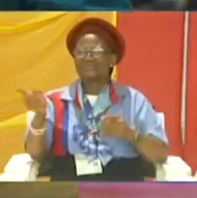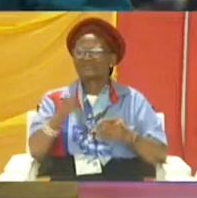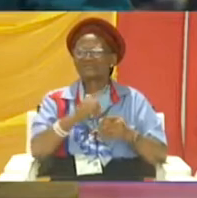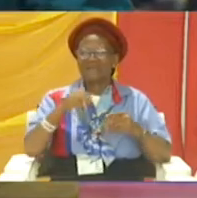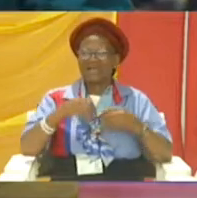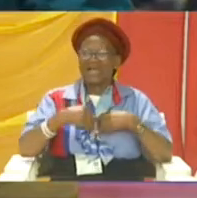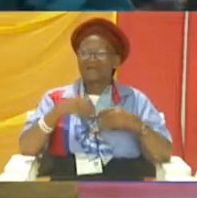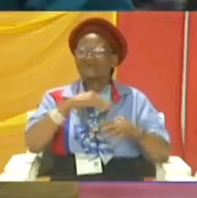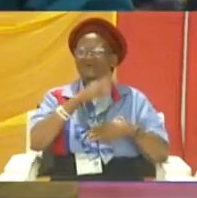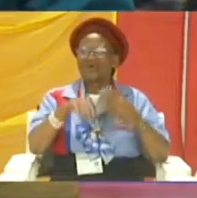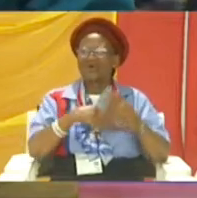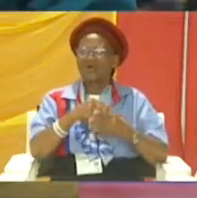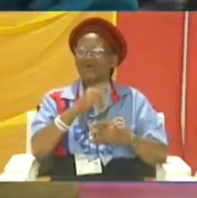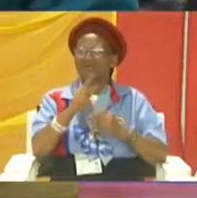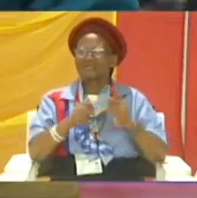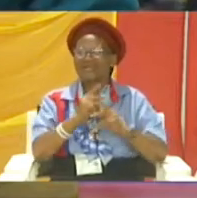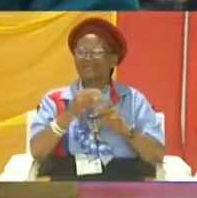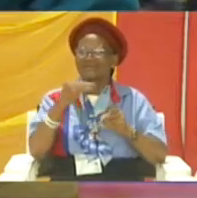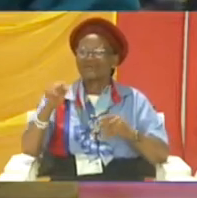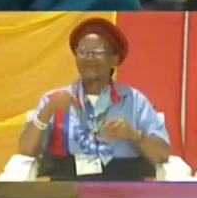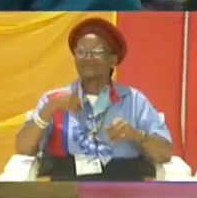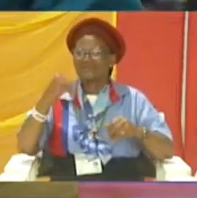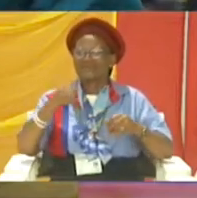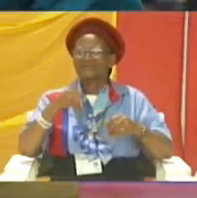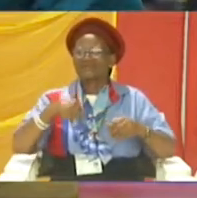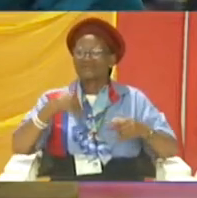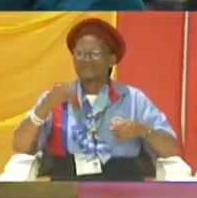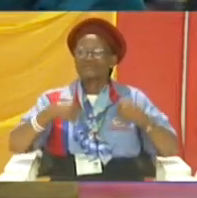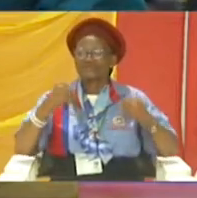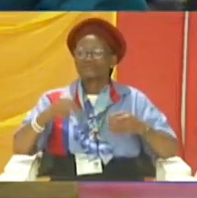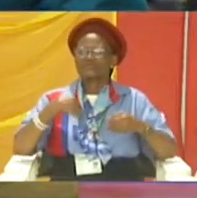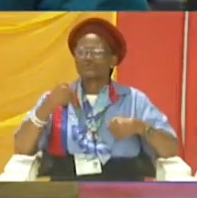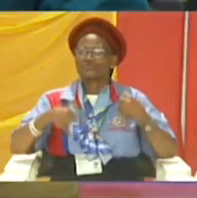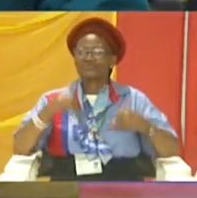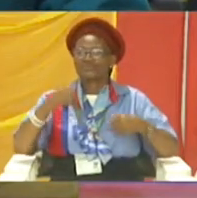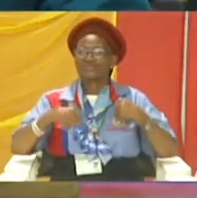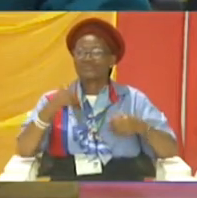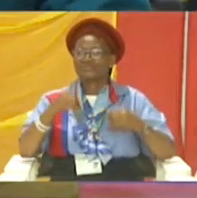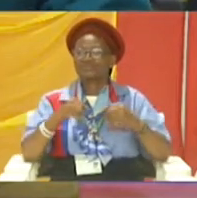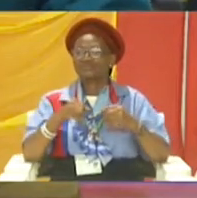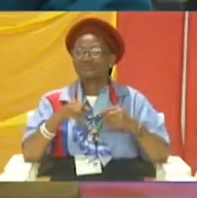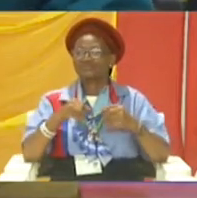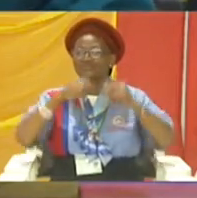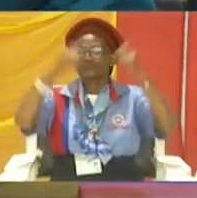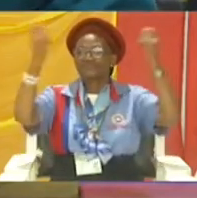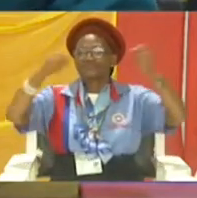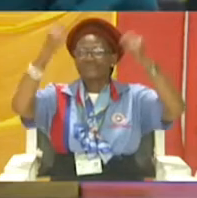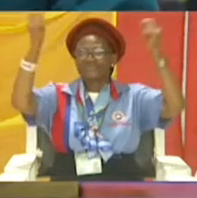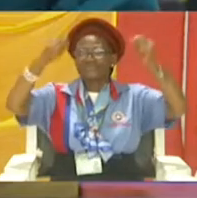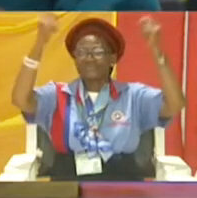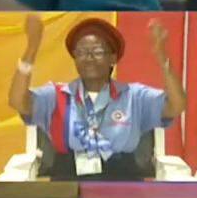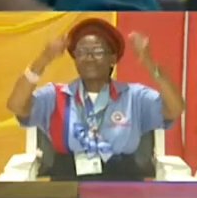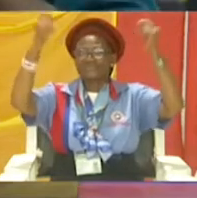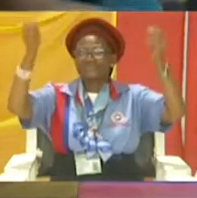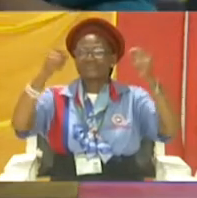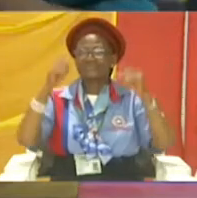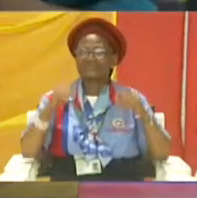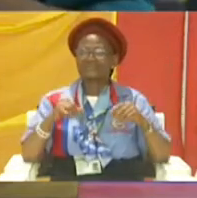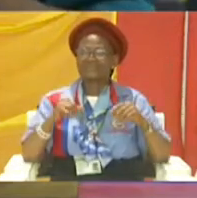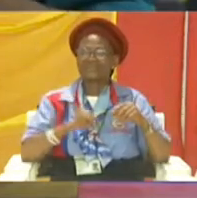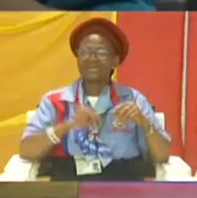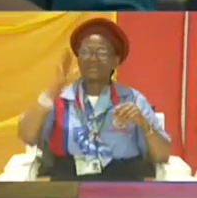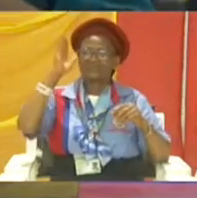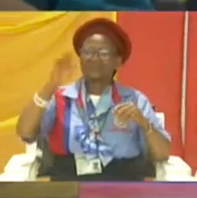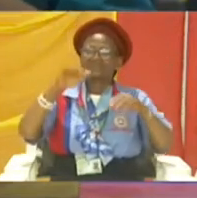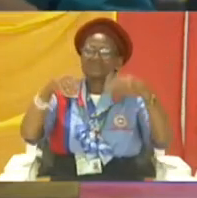jubilee. Lati ni idasile pipe o tun mo si wipe o ni odun idasile abi jubilee ni ona gbogbo. I will give you just